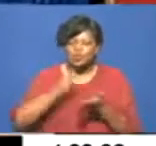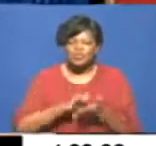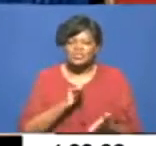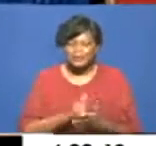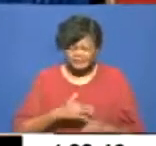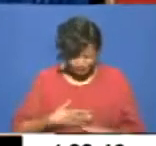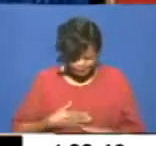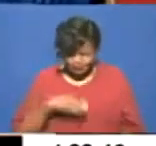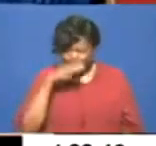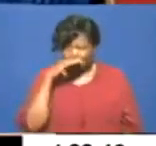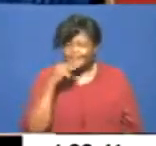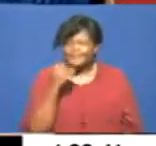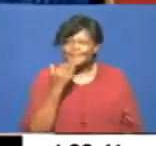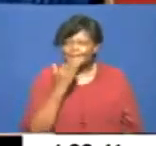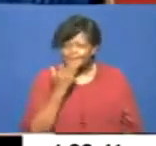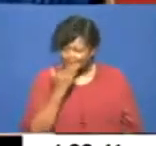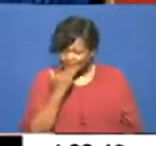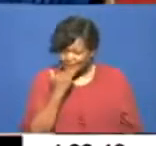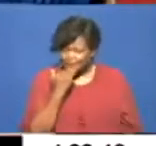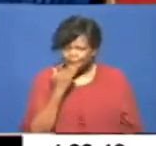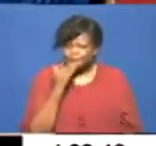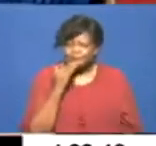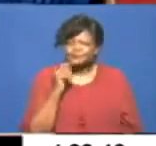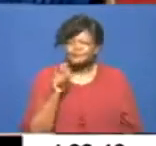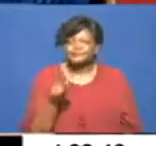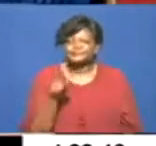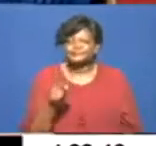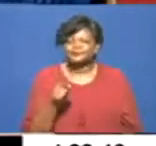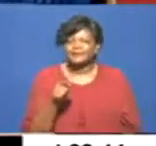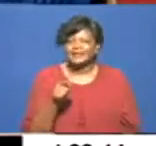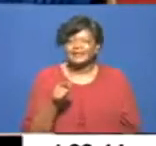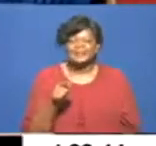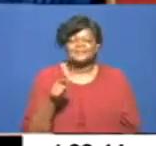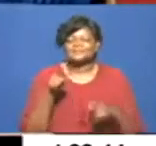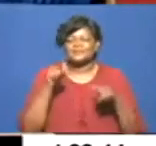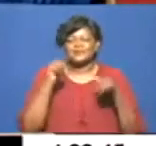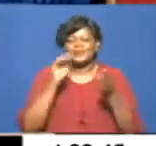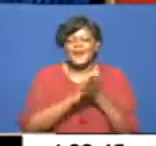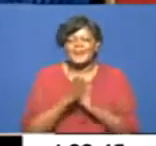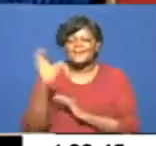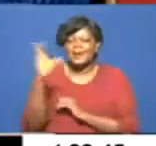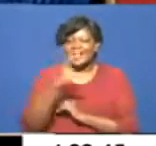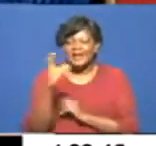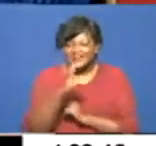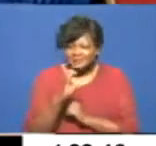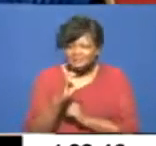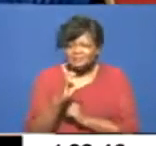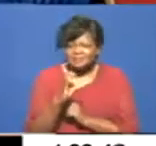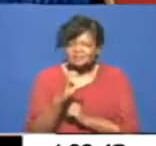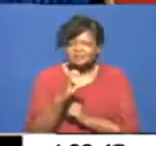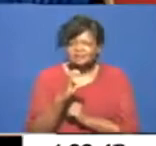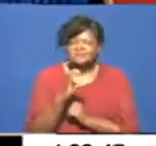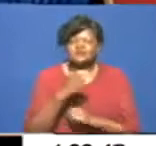mheshimiwa Wycliffe Musalia Mudavadi atagombea kiti cha urais cha jamhuri la Kenya.